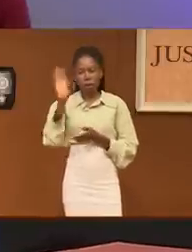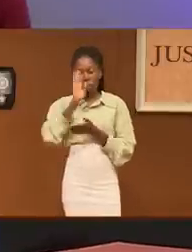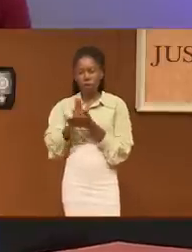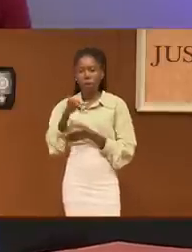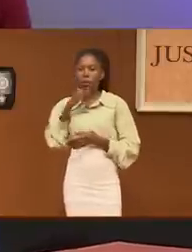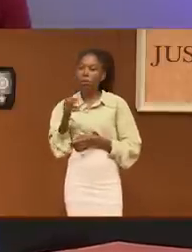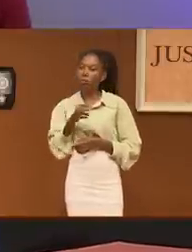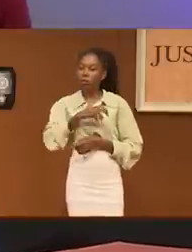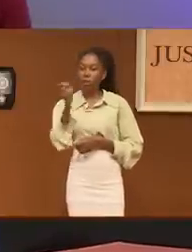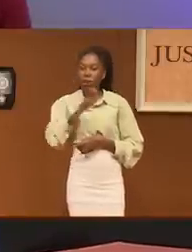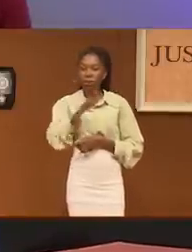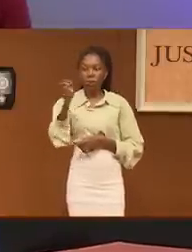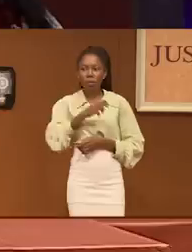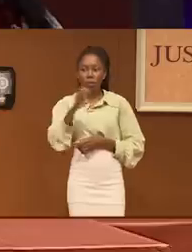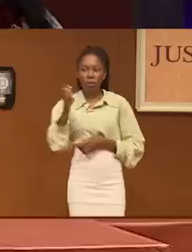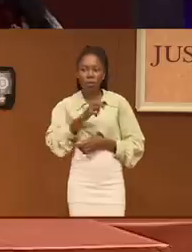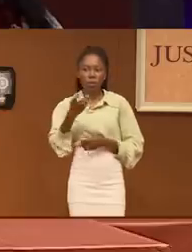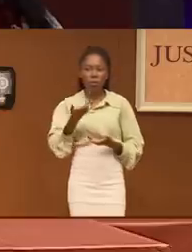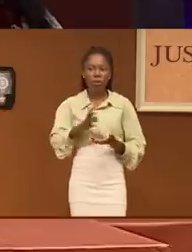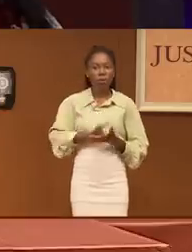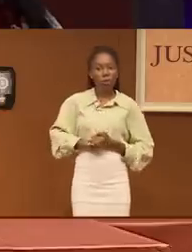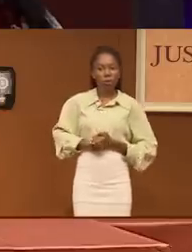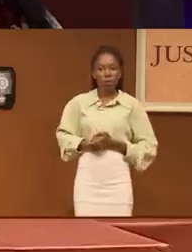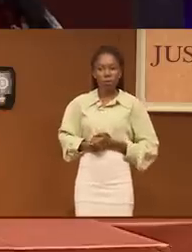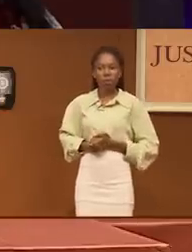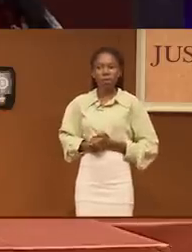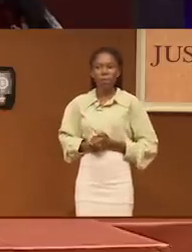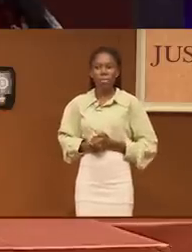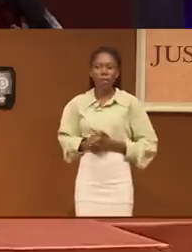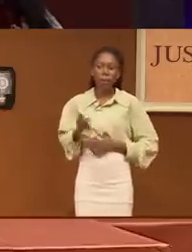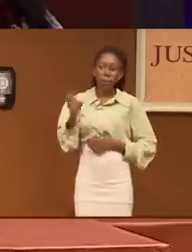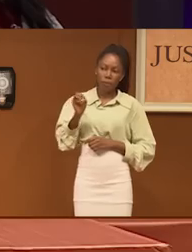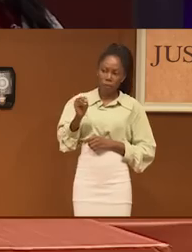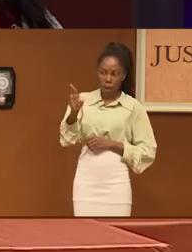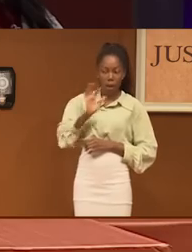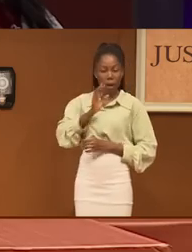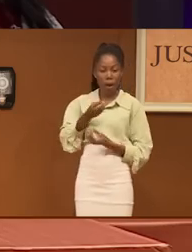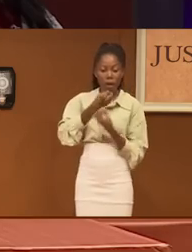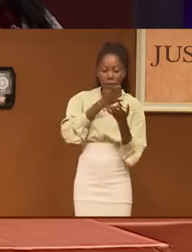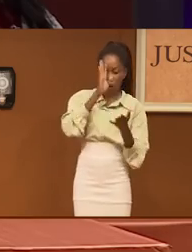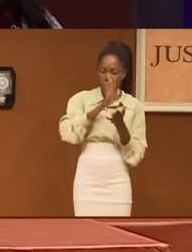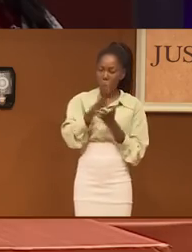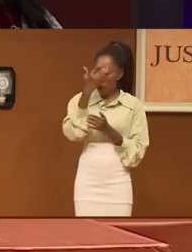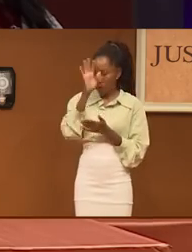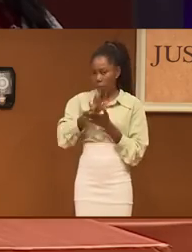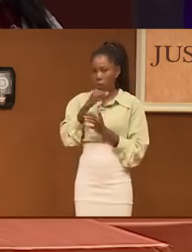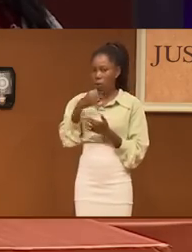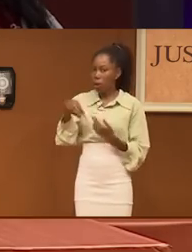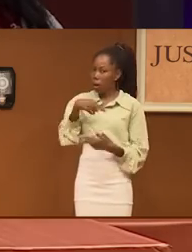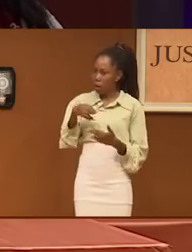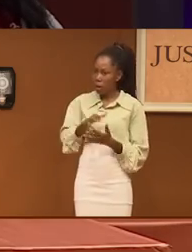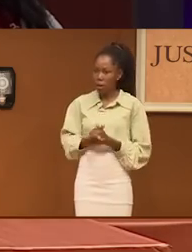this engineering, so traveling. So, okay, I'll relate it to him. So he called